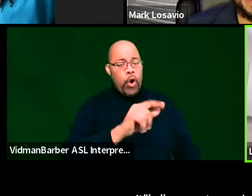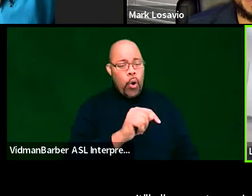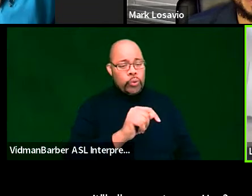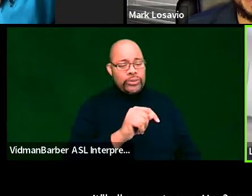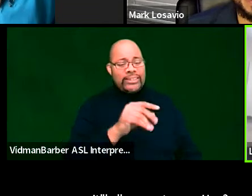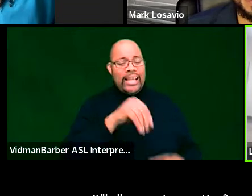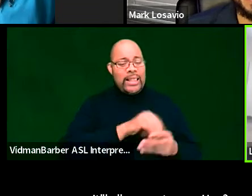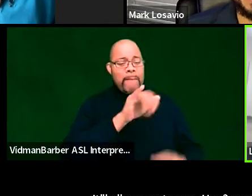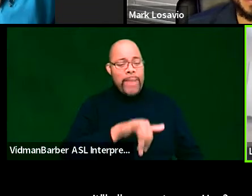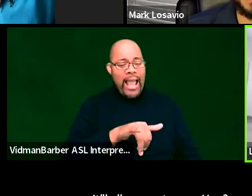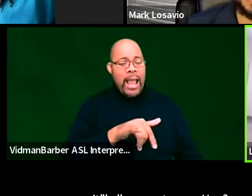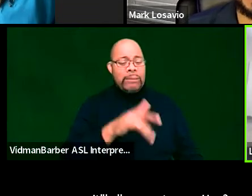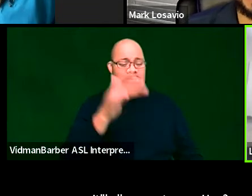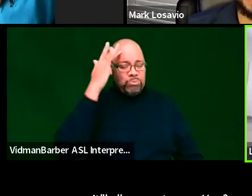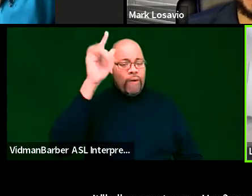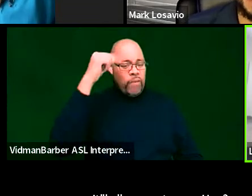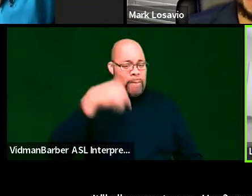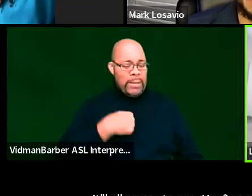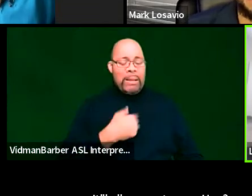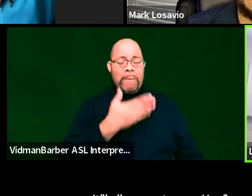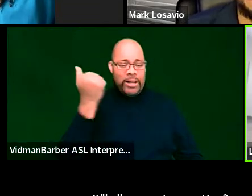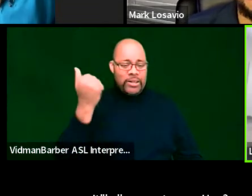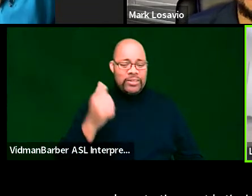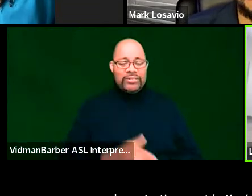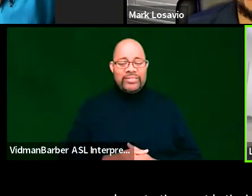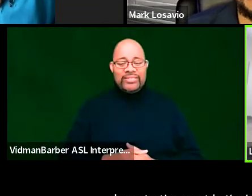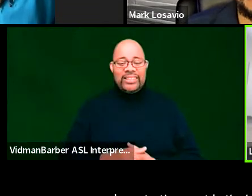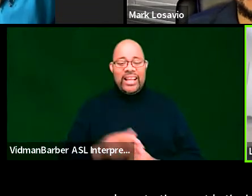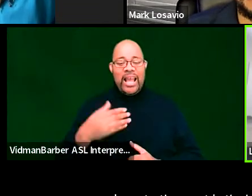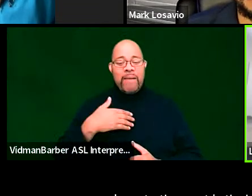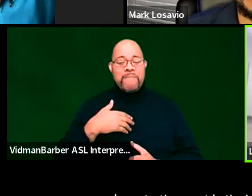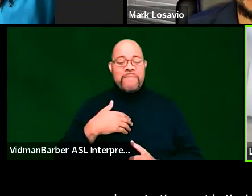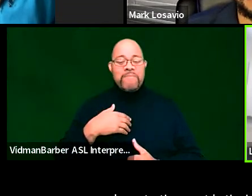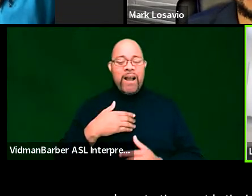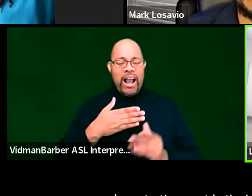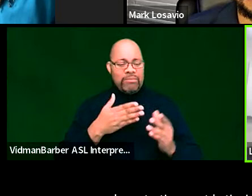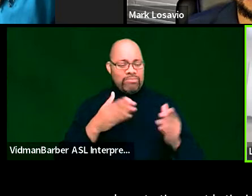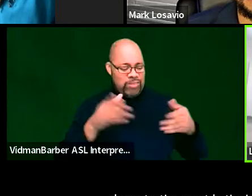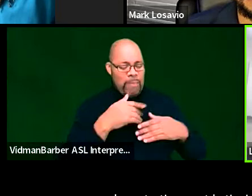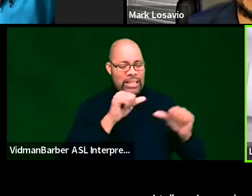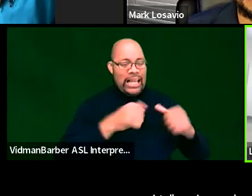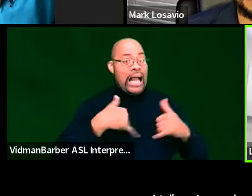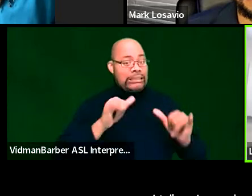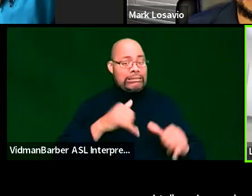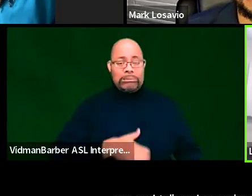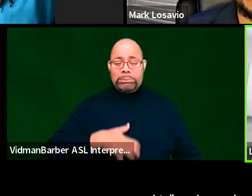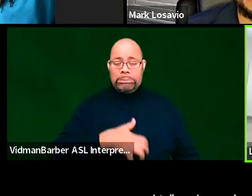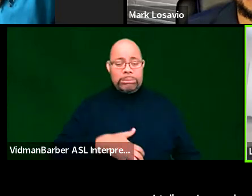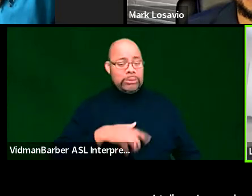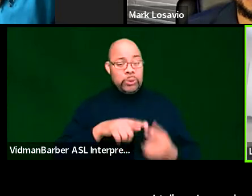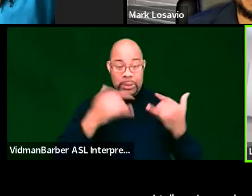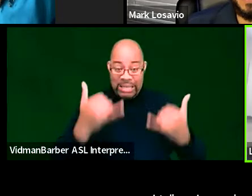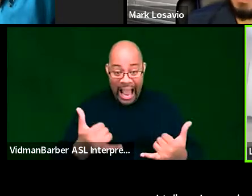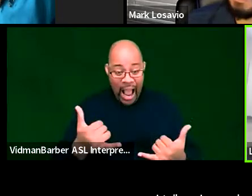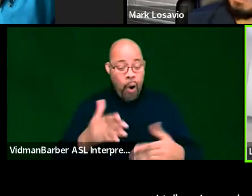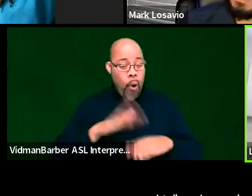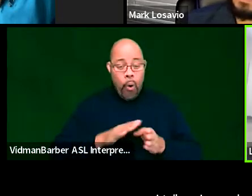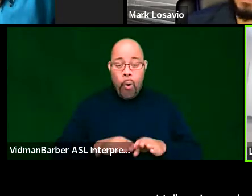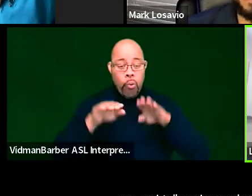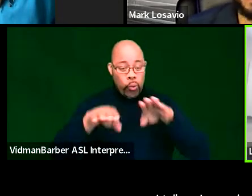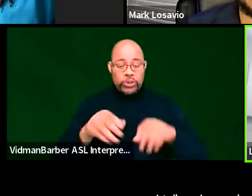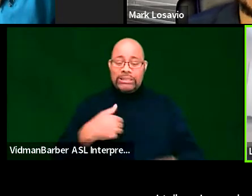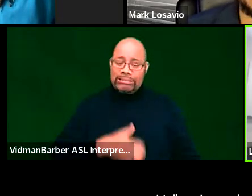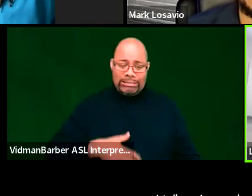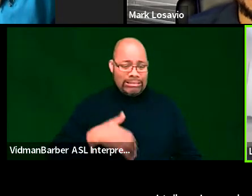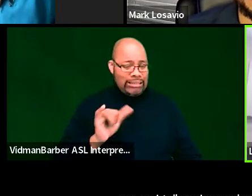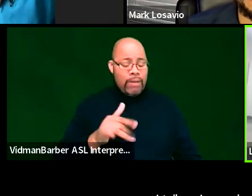bay is a smarter thing for me, and tailoring my science towards that route. I still get seasick till this day. And so it